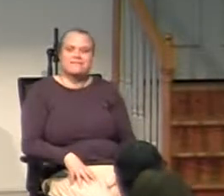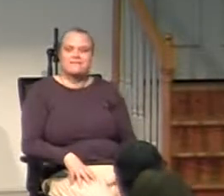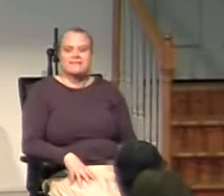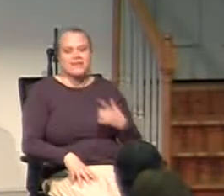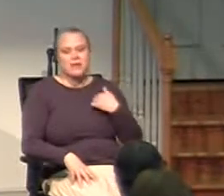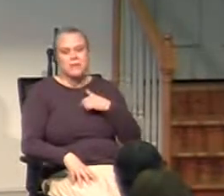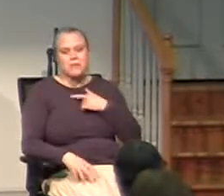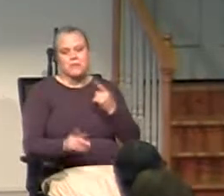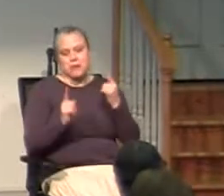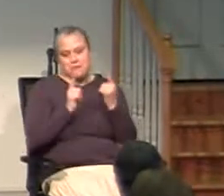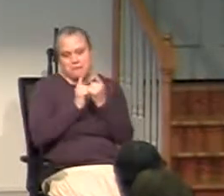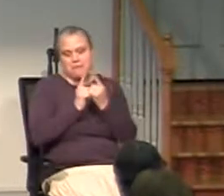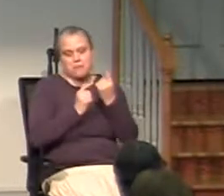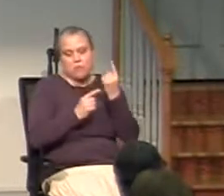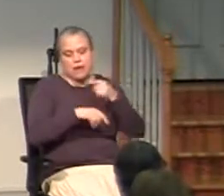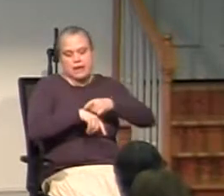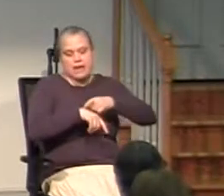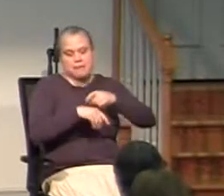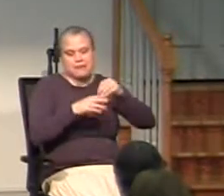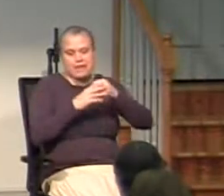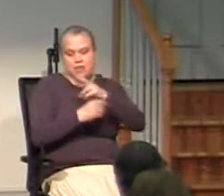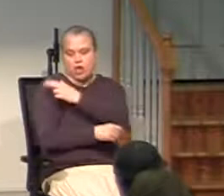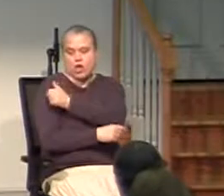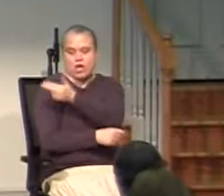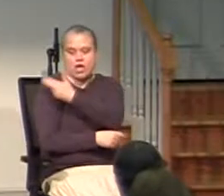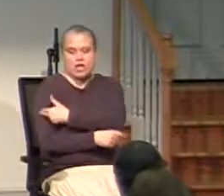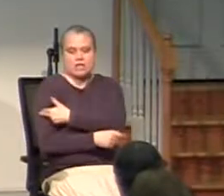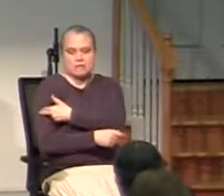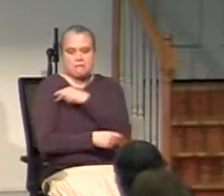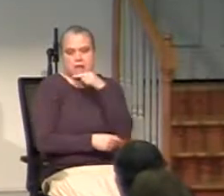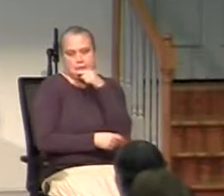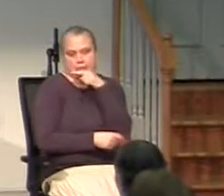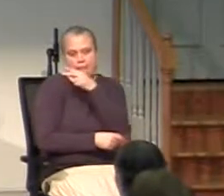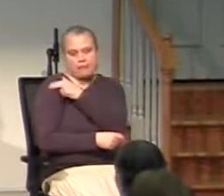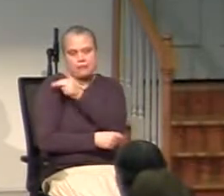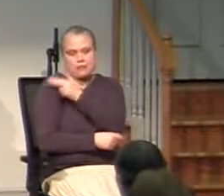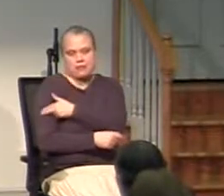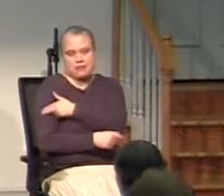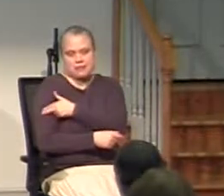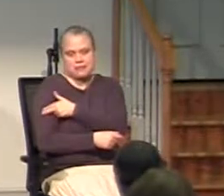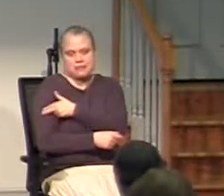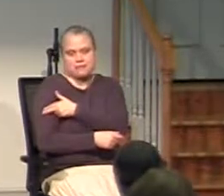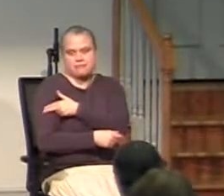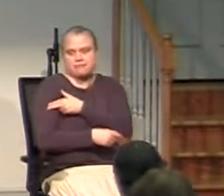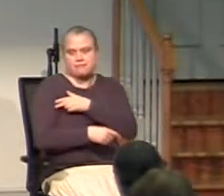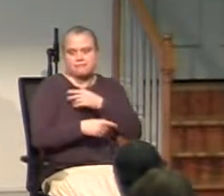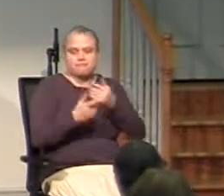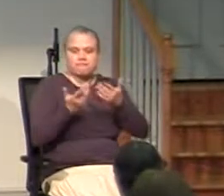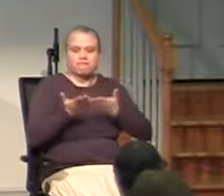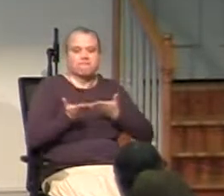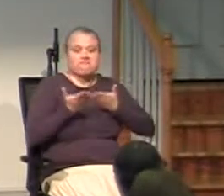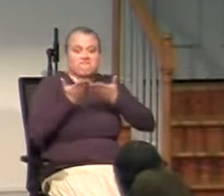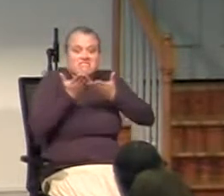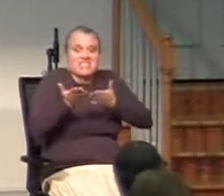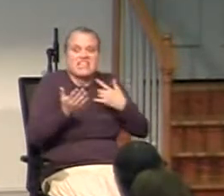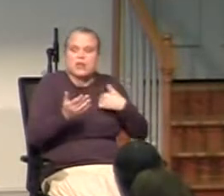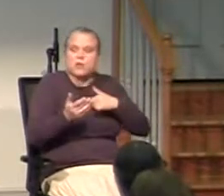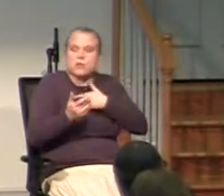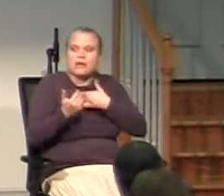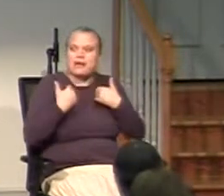We met one time at the hospital. It was a public hospital, and he suggested that we have a preacher